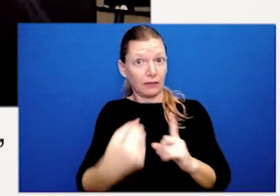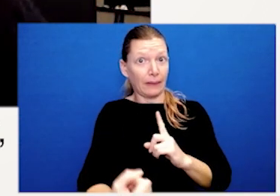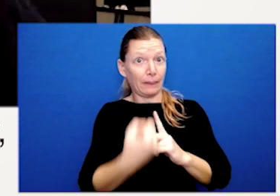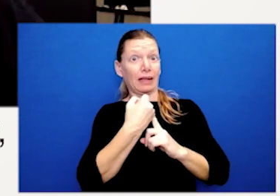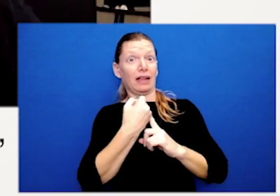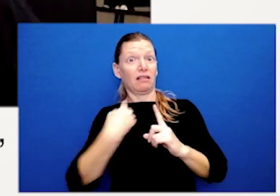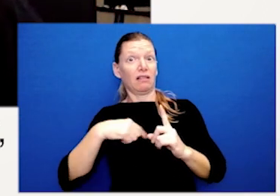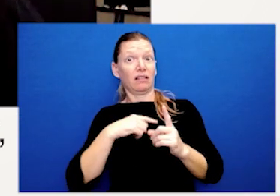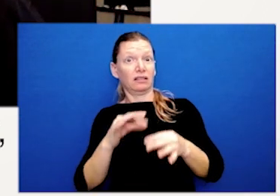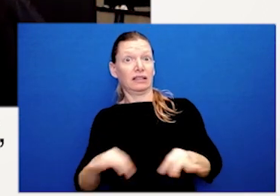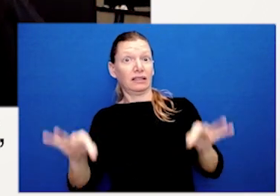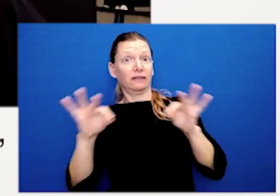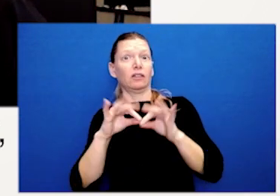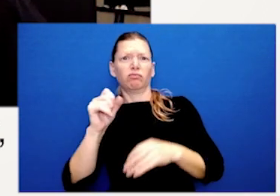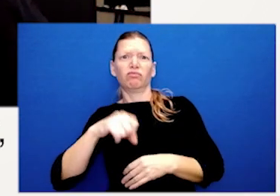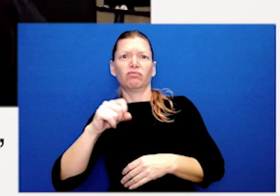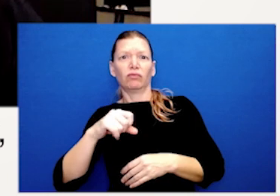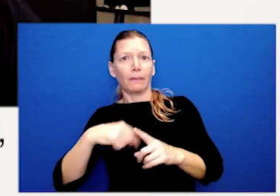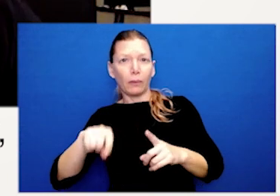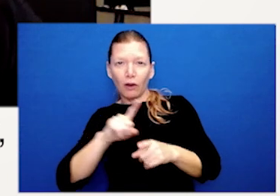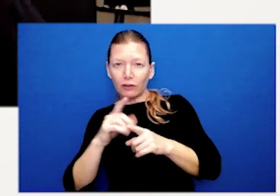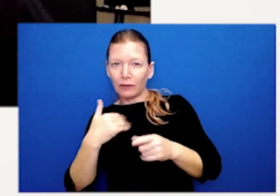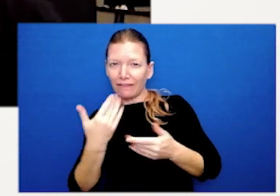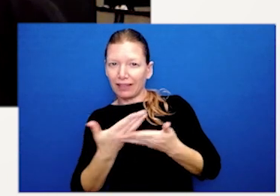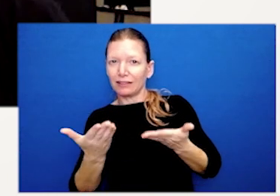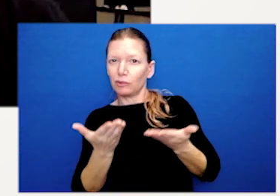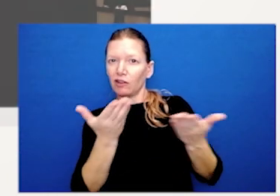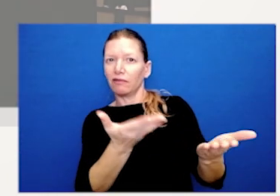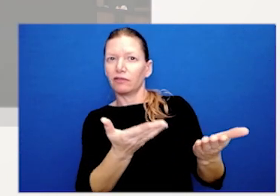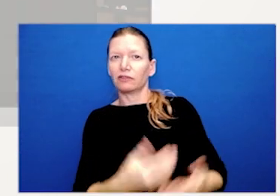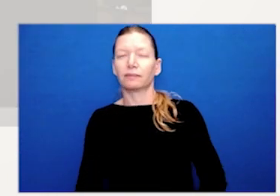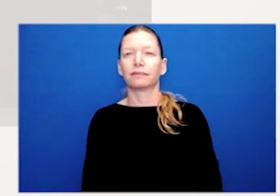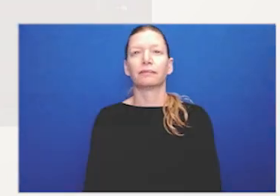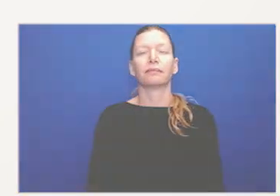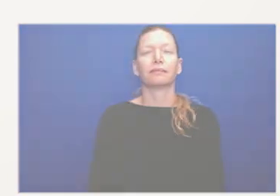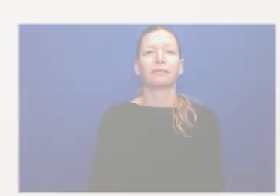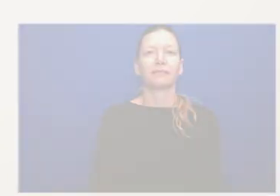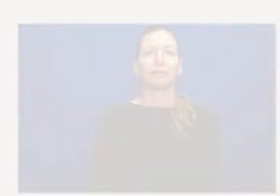are we going to be impacted significantly, of course, it's like we also have things to offer.